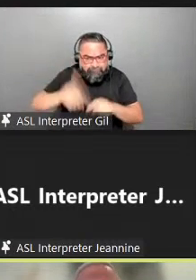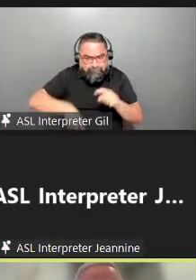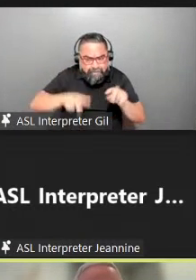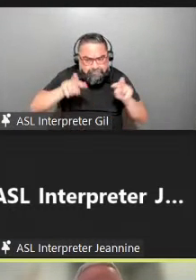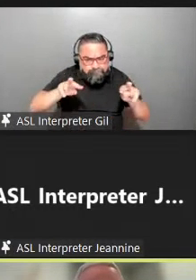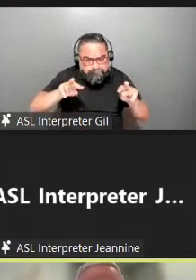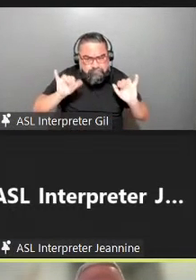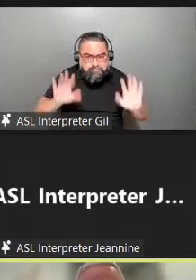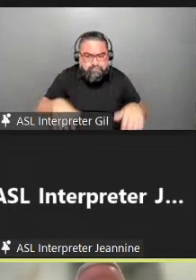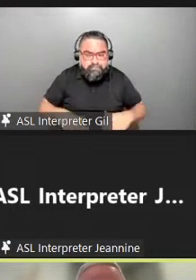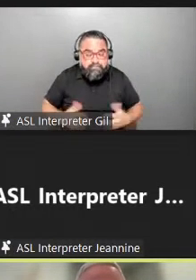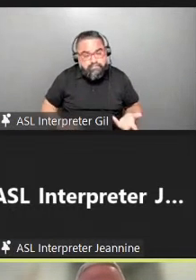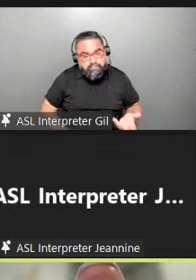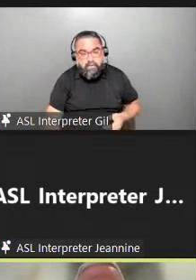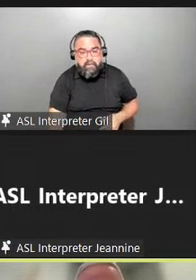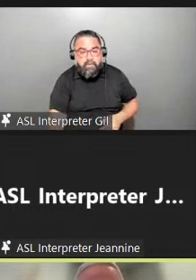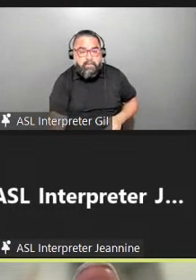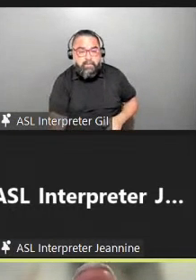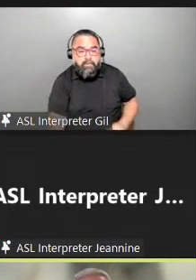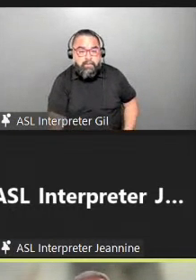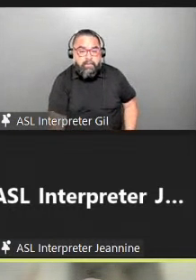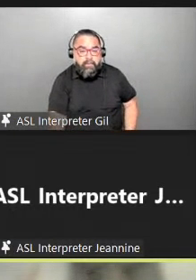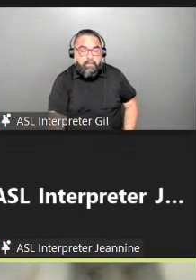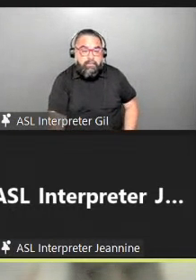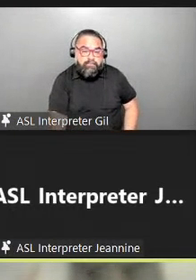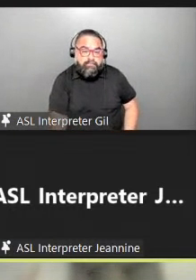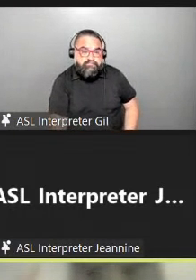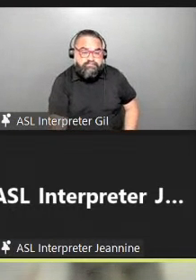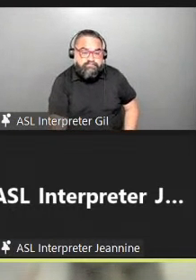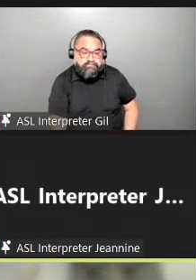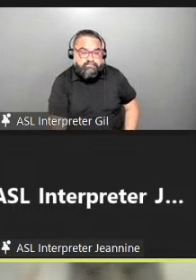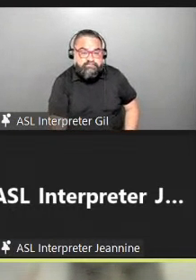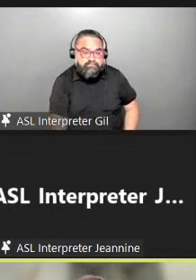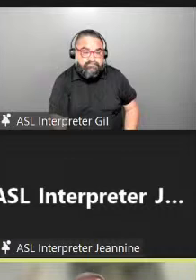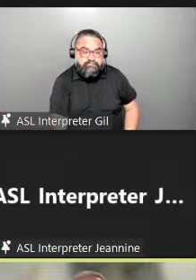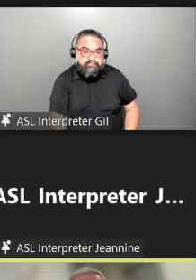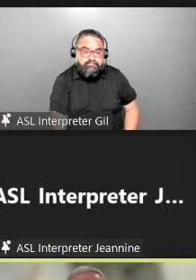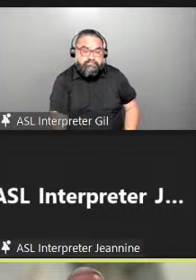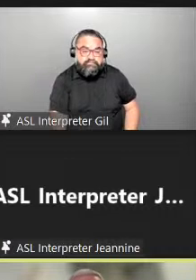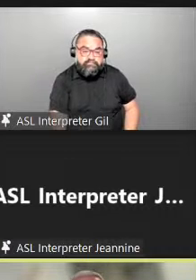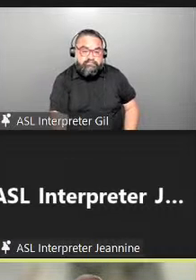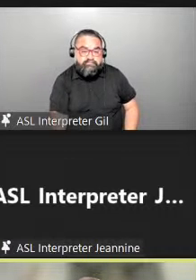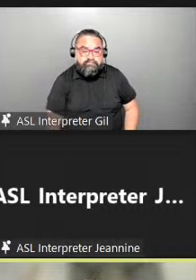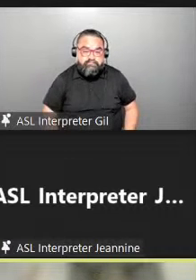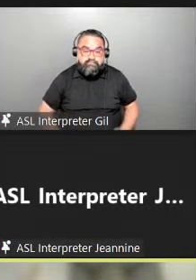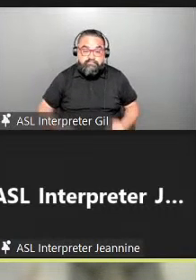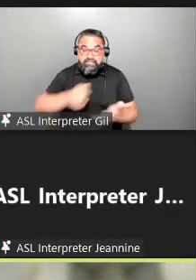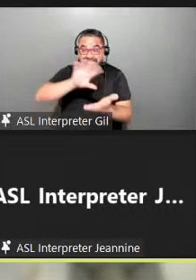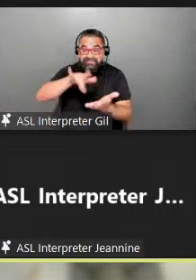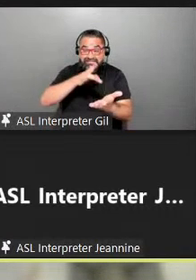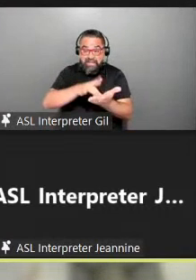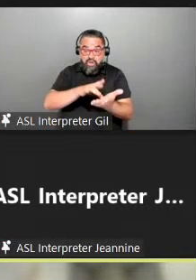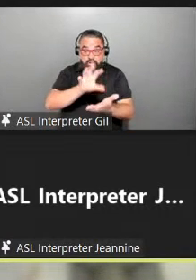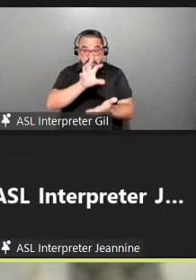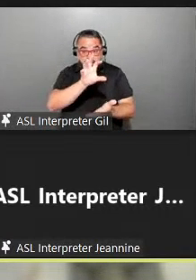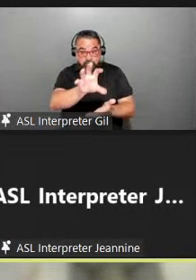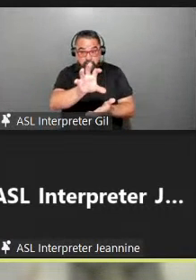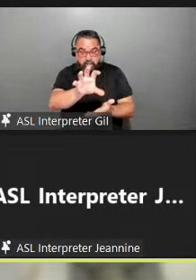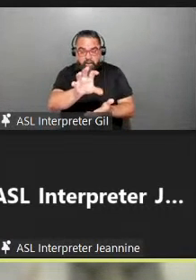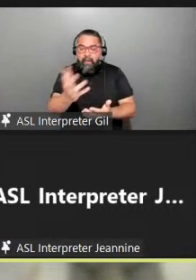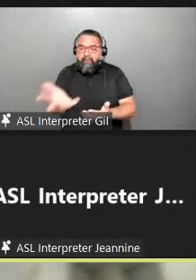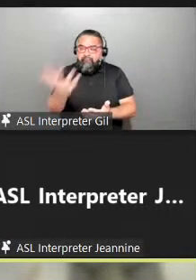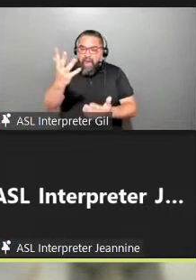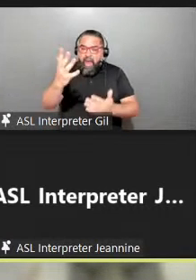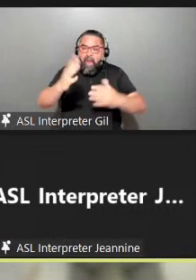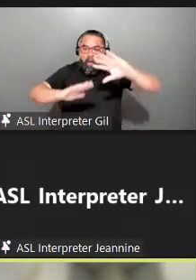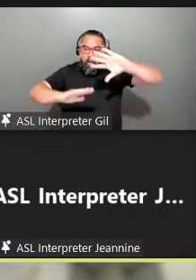looked in the area about the very center of that page, there's 5 plates that occur. And